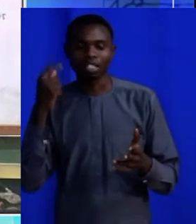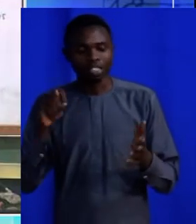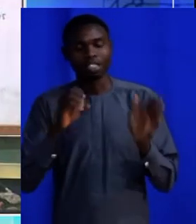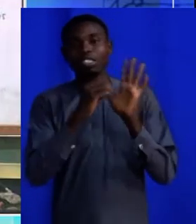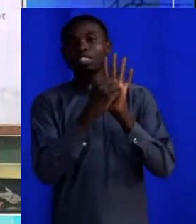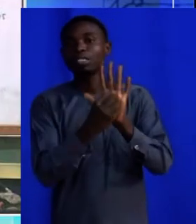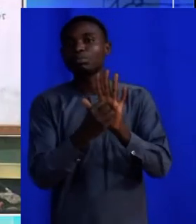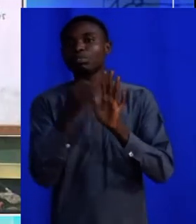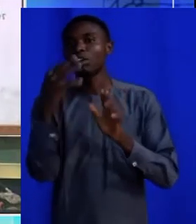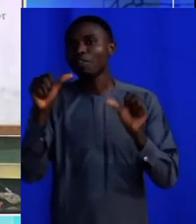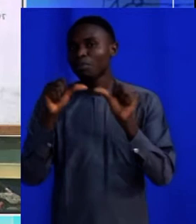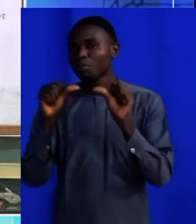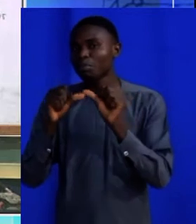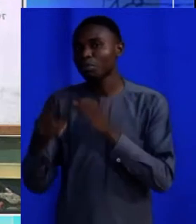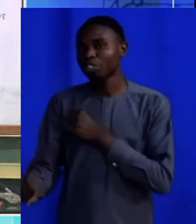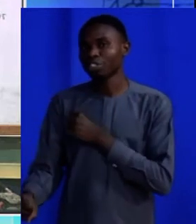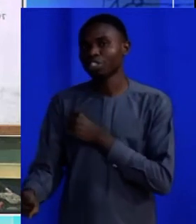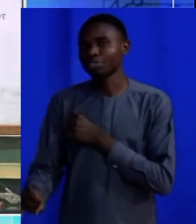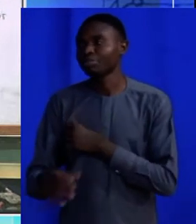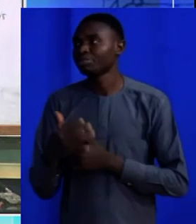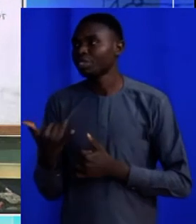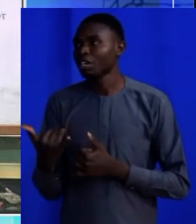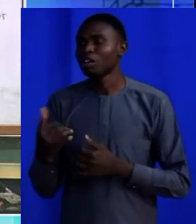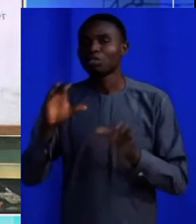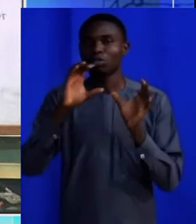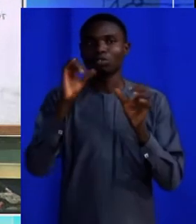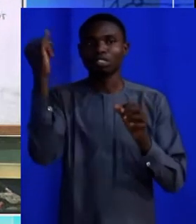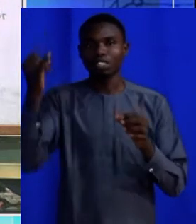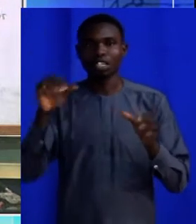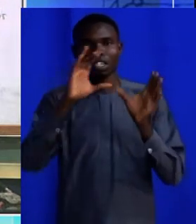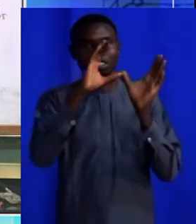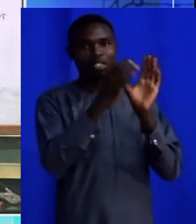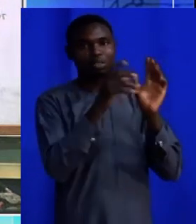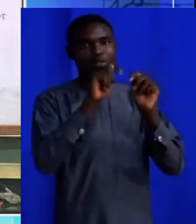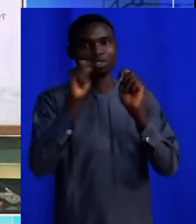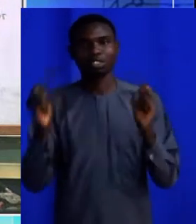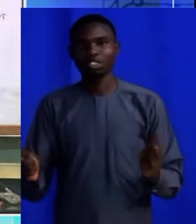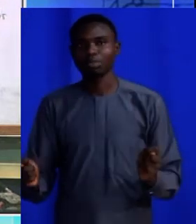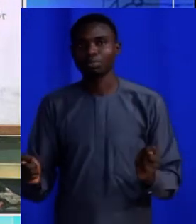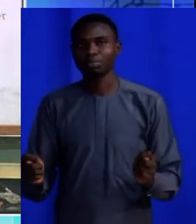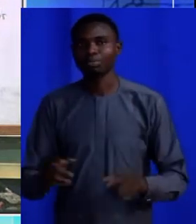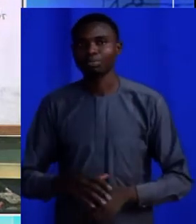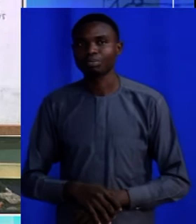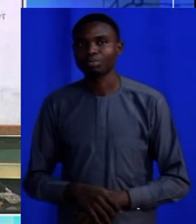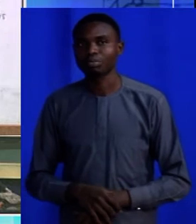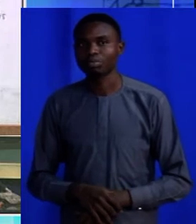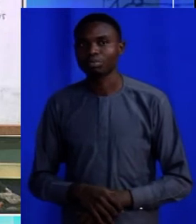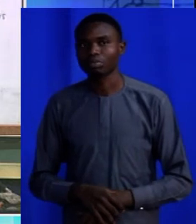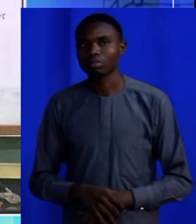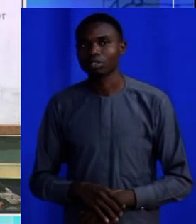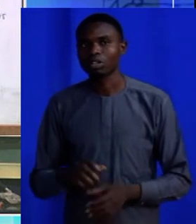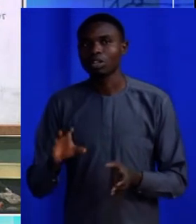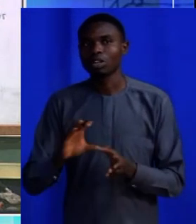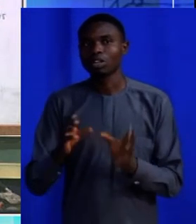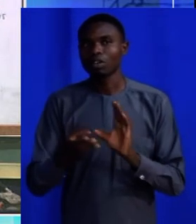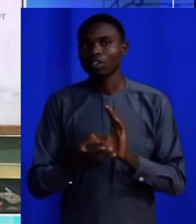few, and not normal, not usually, not in many places. All farmers use dogs for